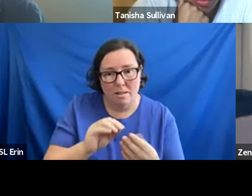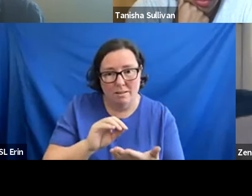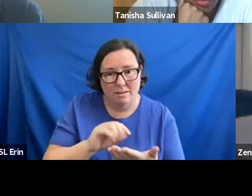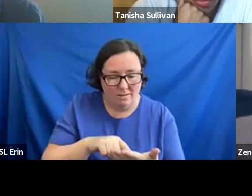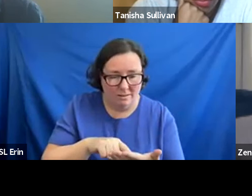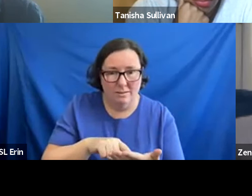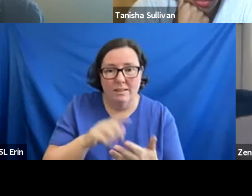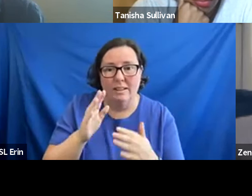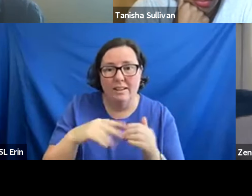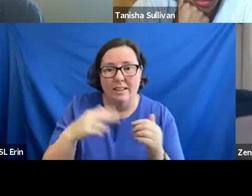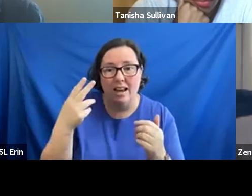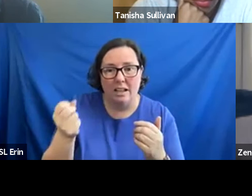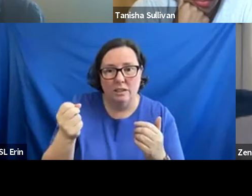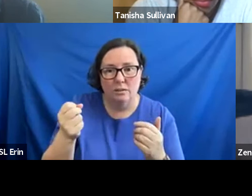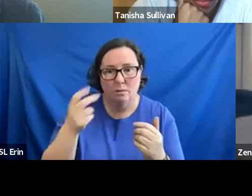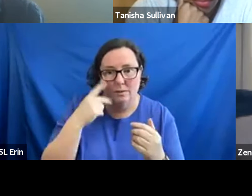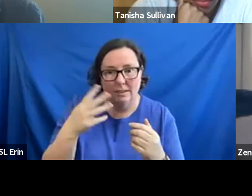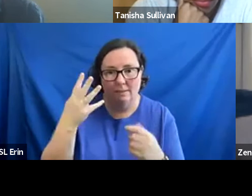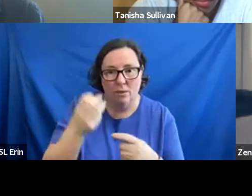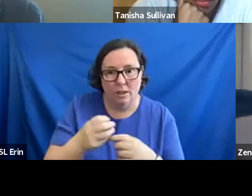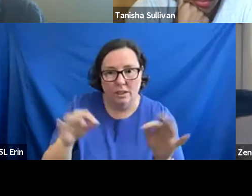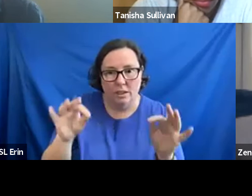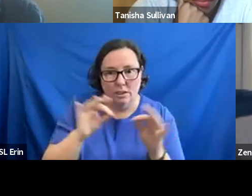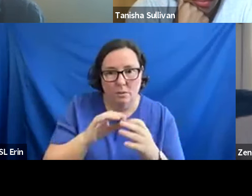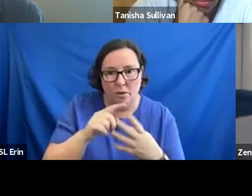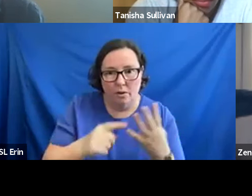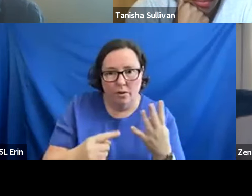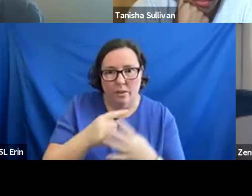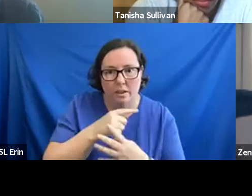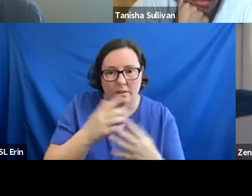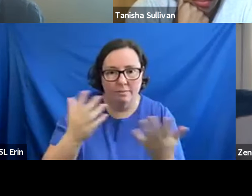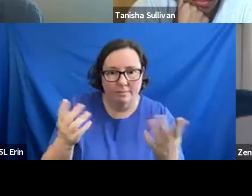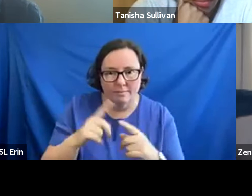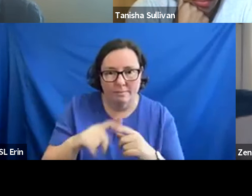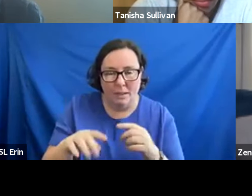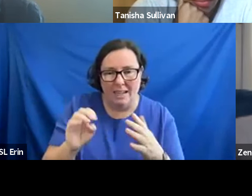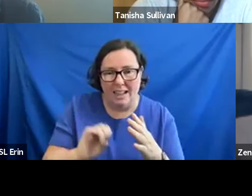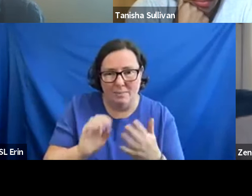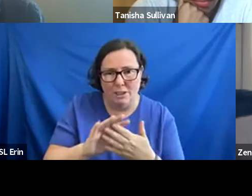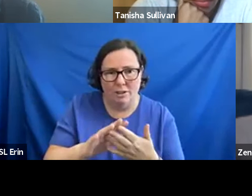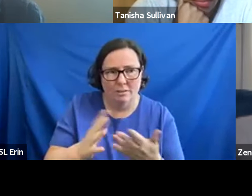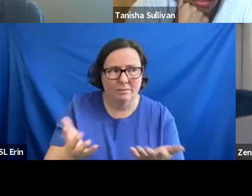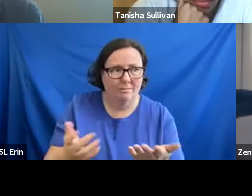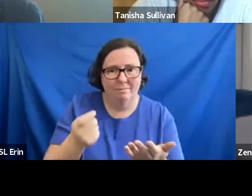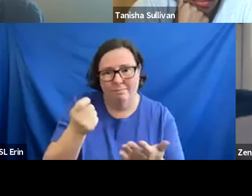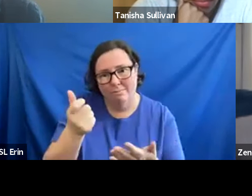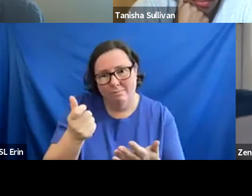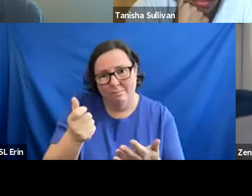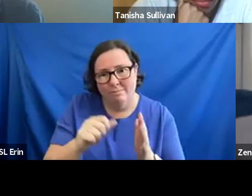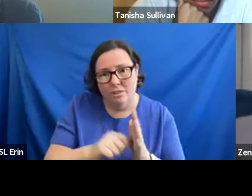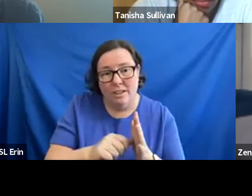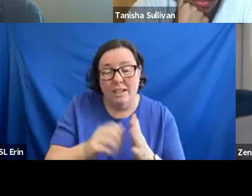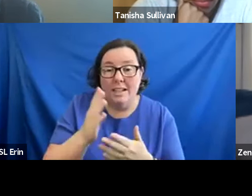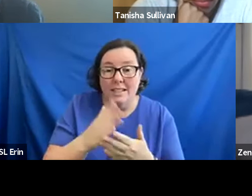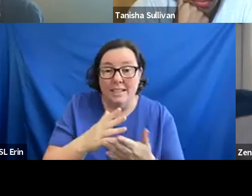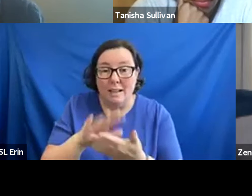than a high school is able to present at the end of their high school career. With some school